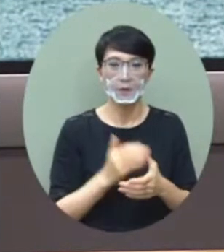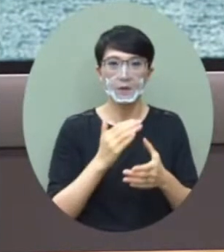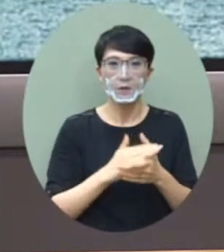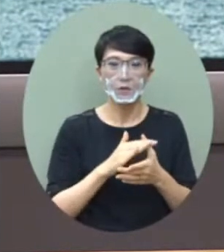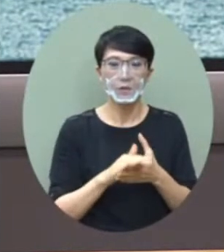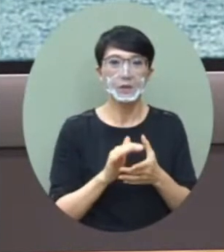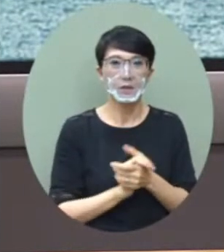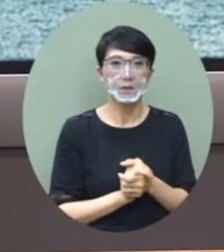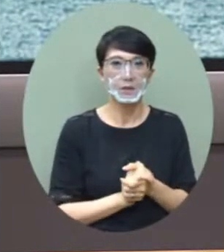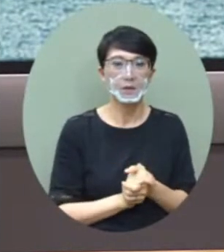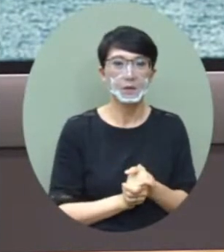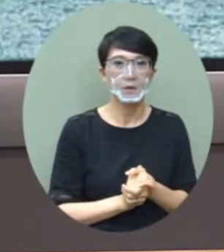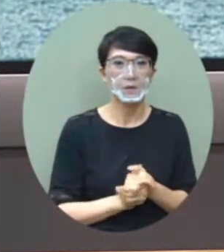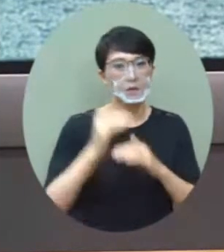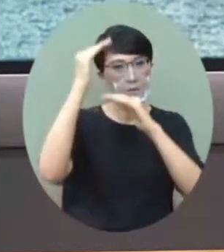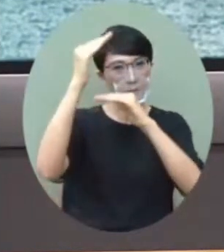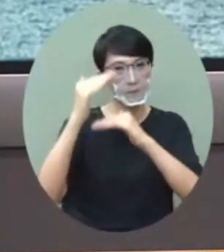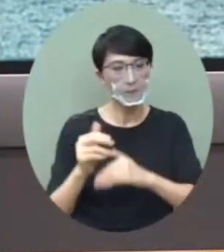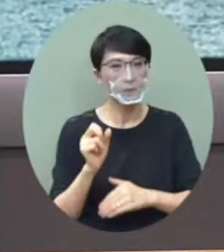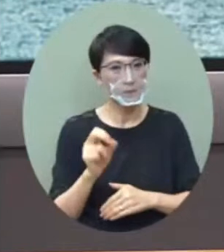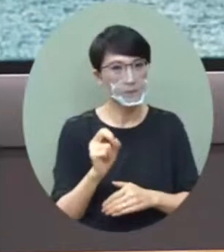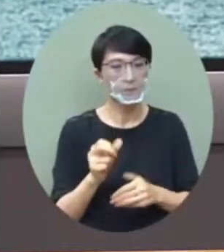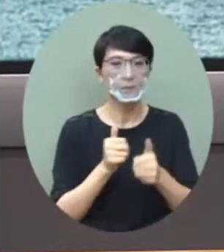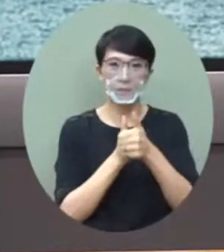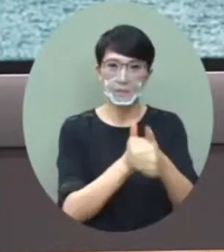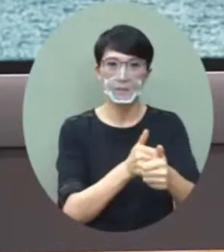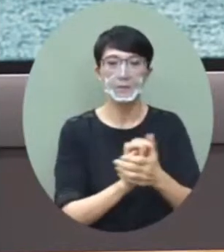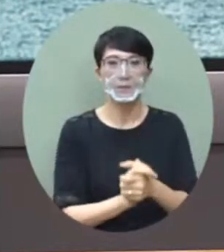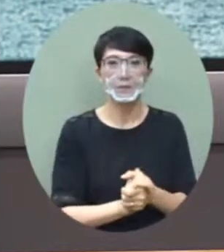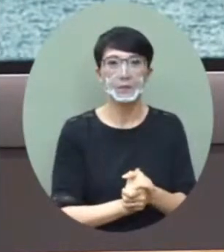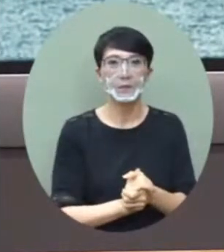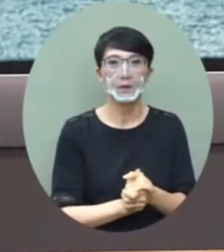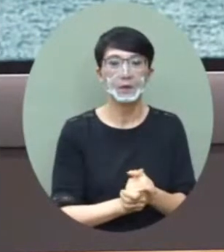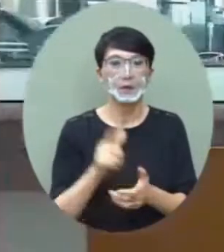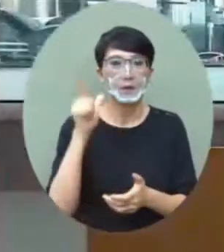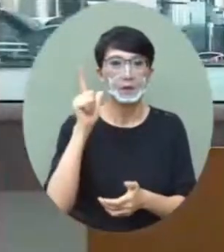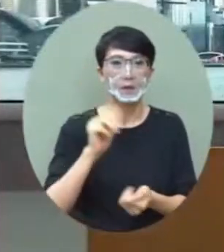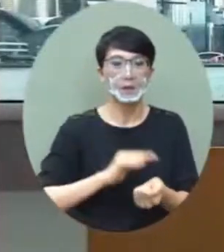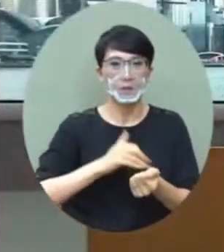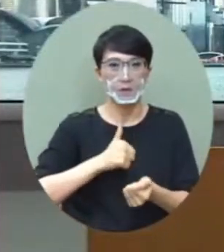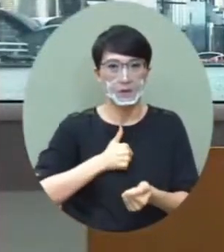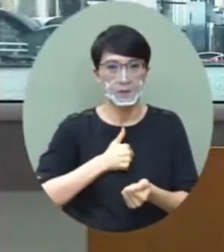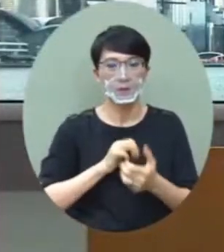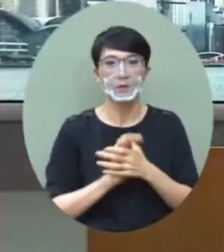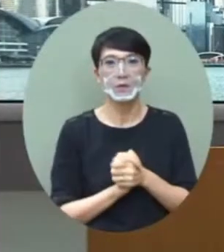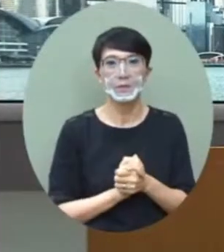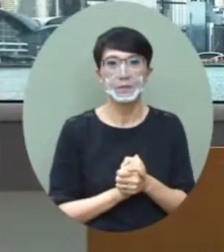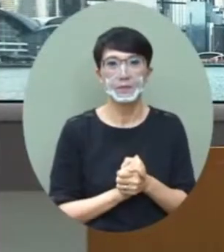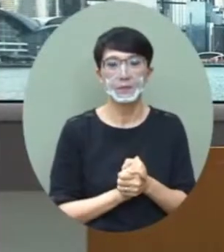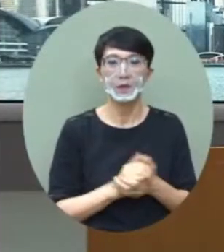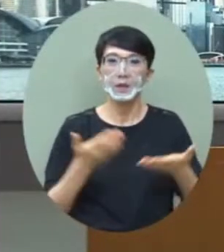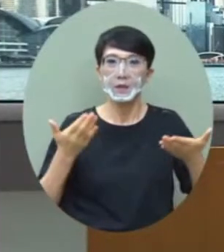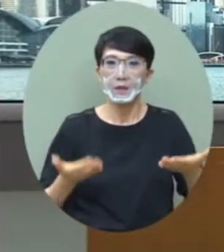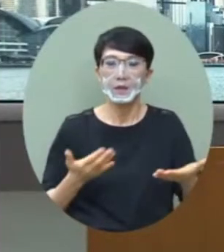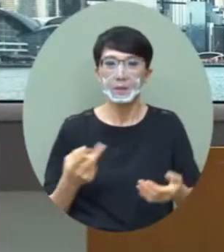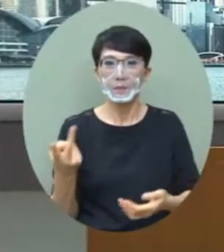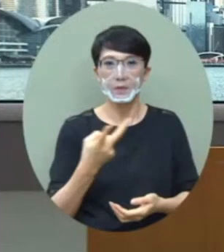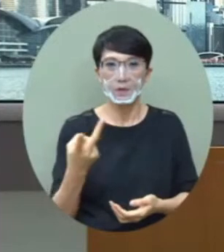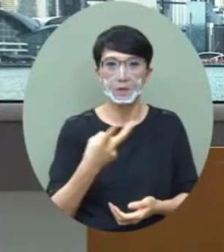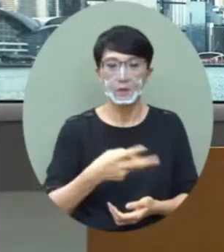procurement procedures and we follow our usual workflow. Thank you. Dr. Lau.